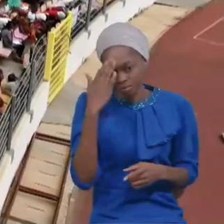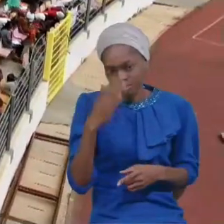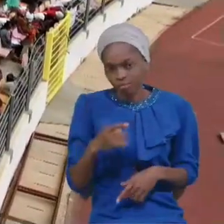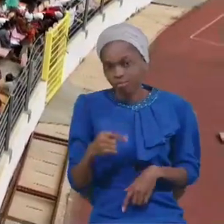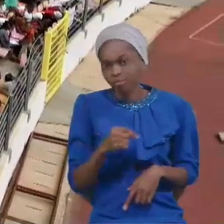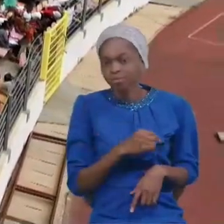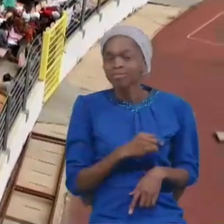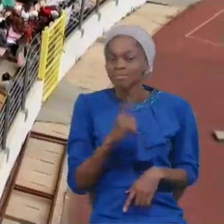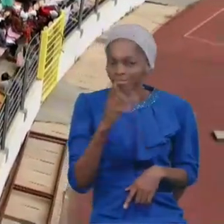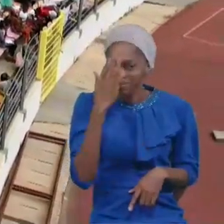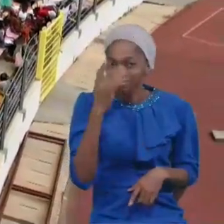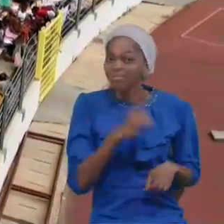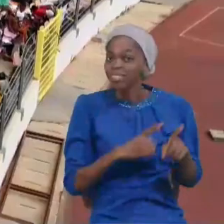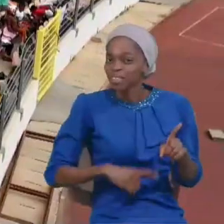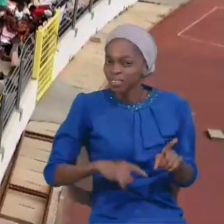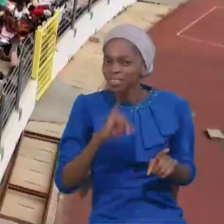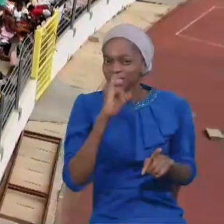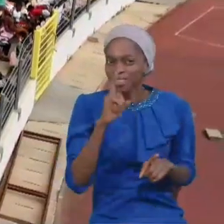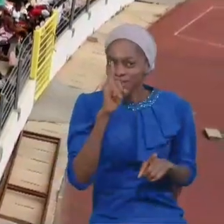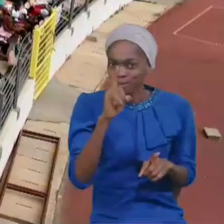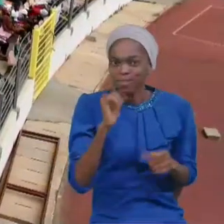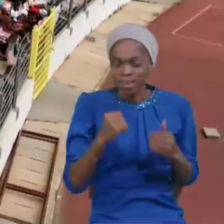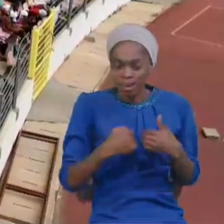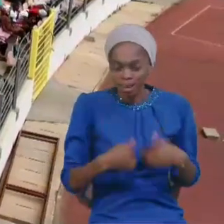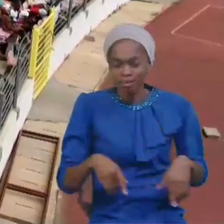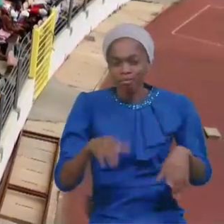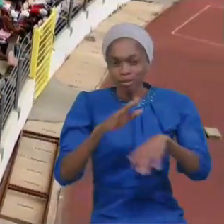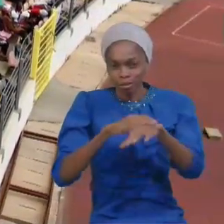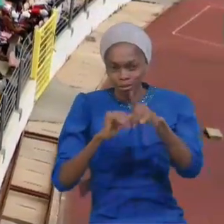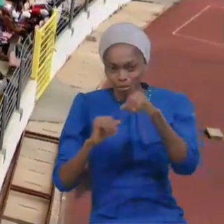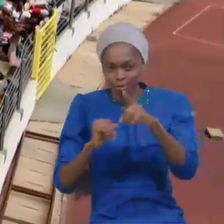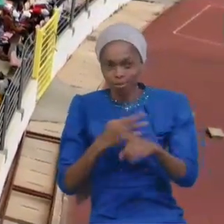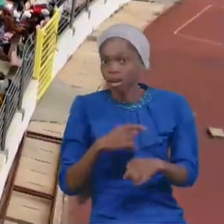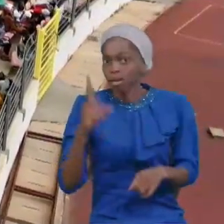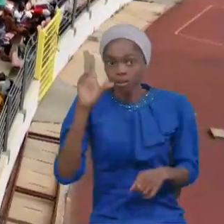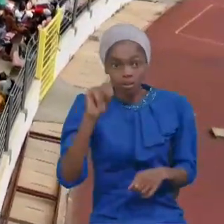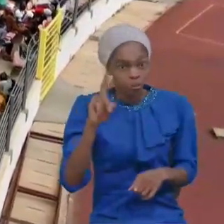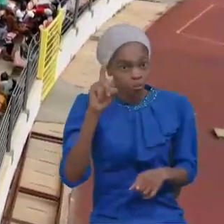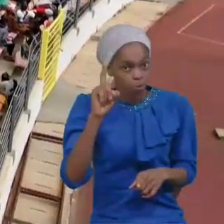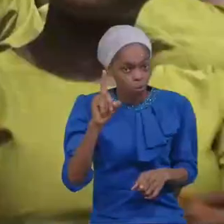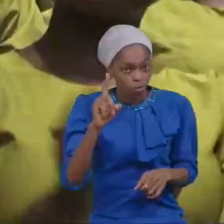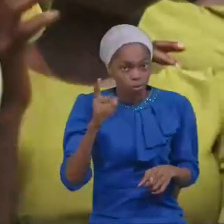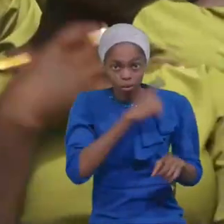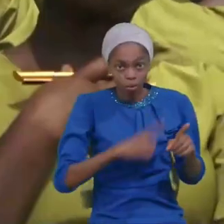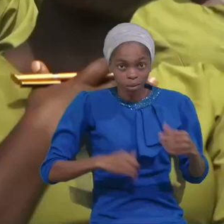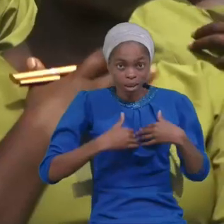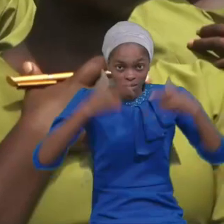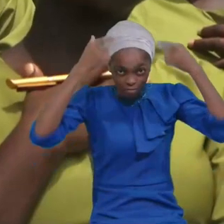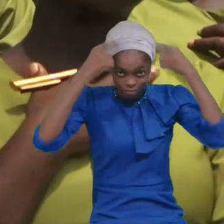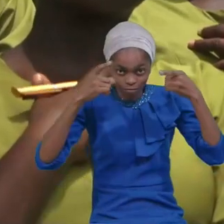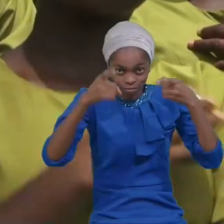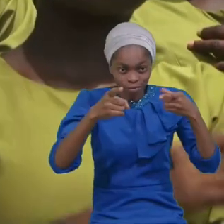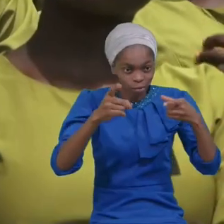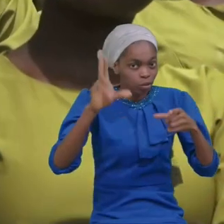remove that crown. Amen. Your crown. Yes, I said your crown. Amen. Even